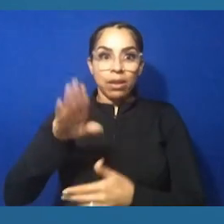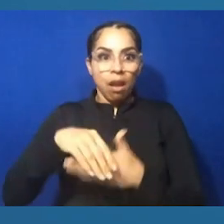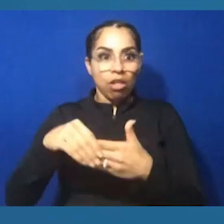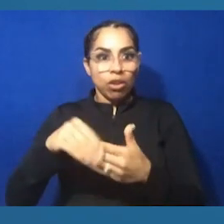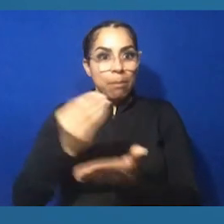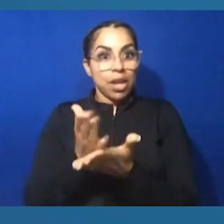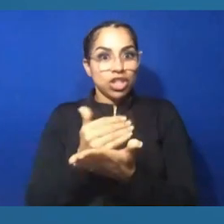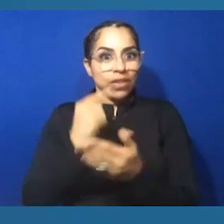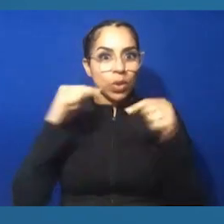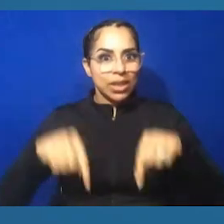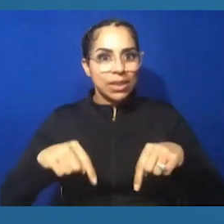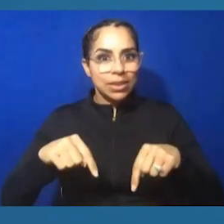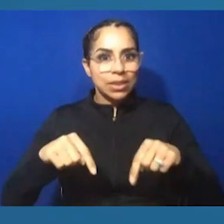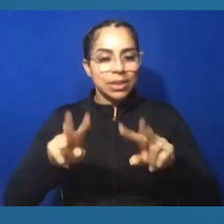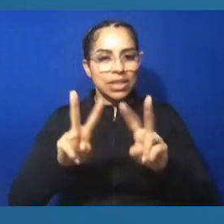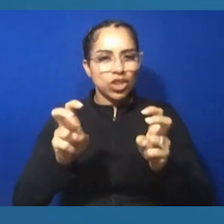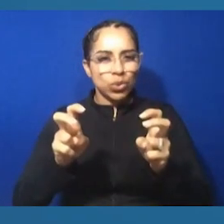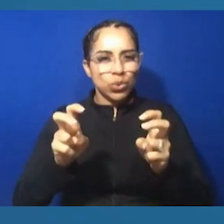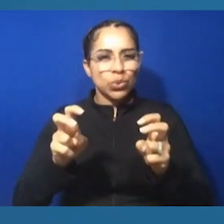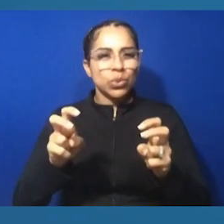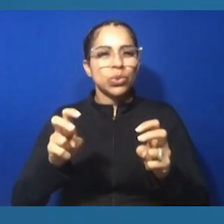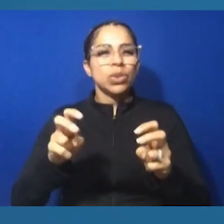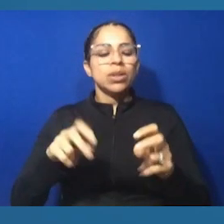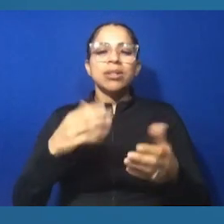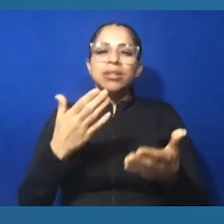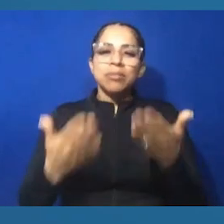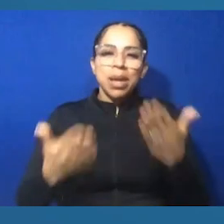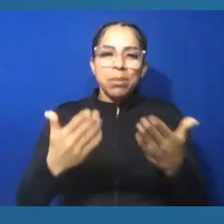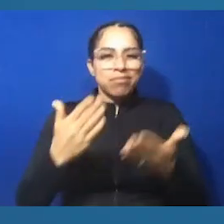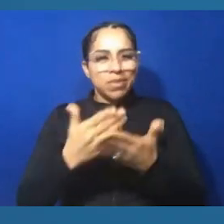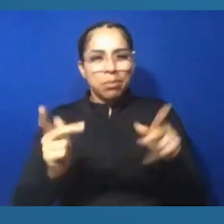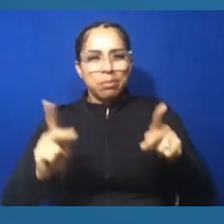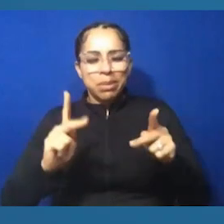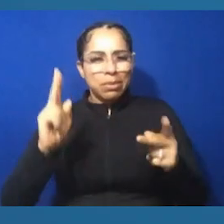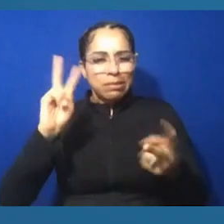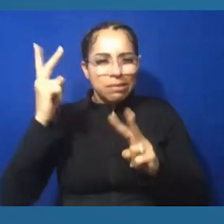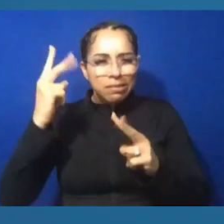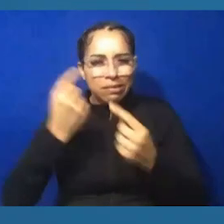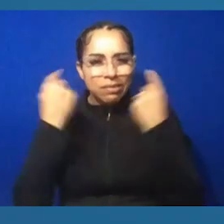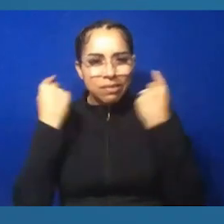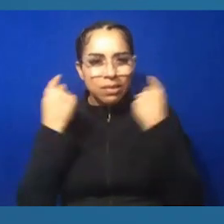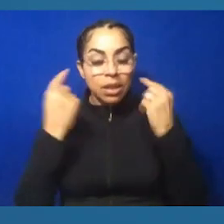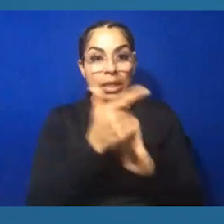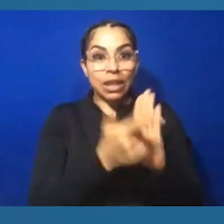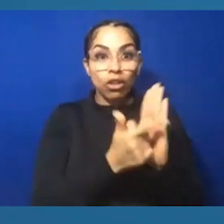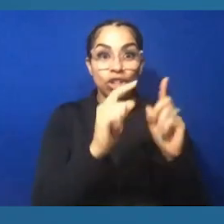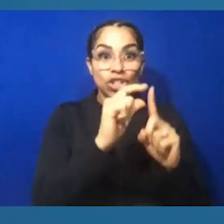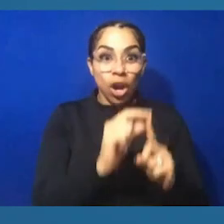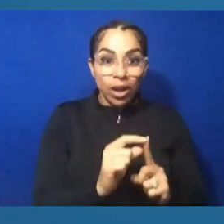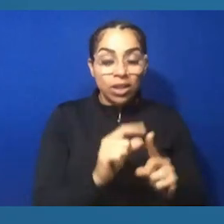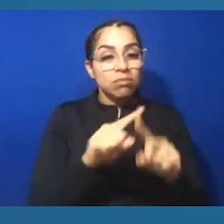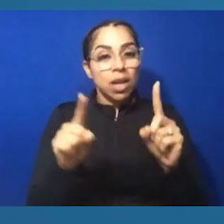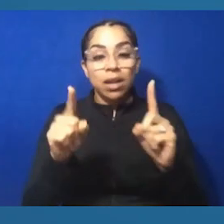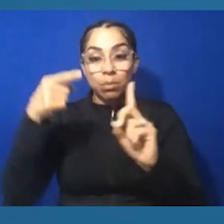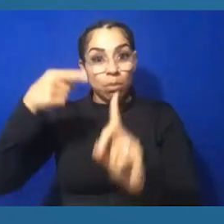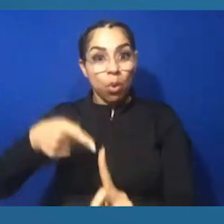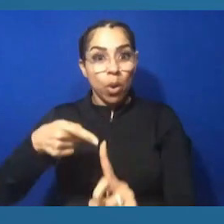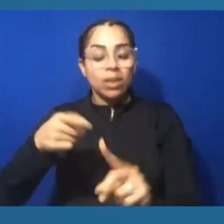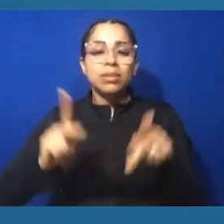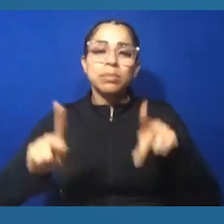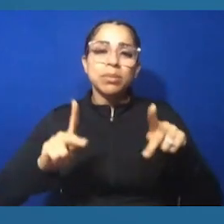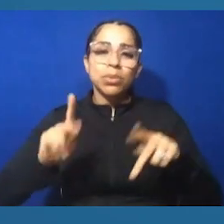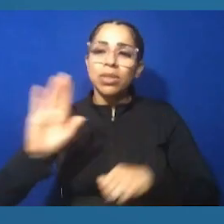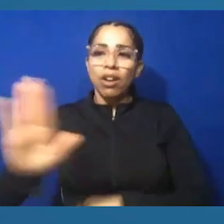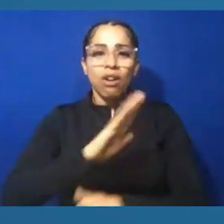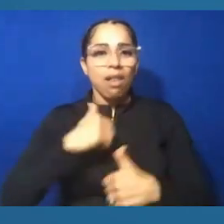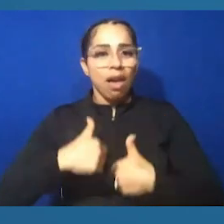that some may not quite comprehend, there's real people's lives at stake here. That's why I wouldn't leave.